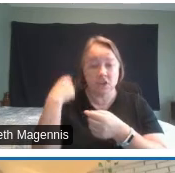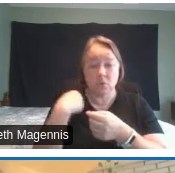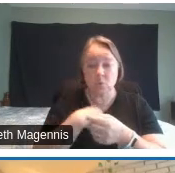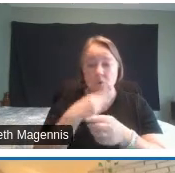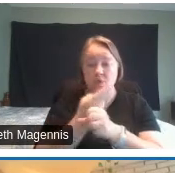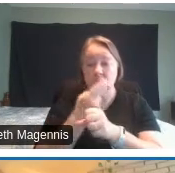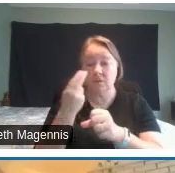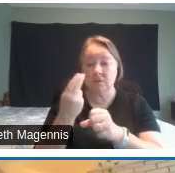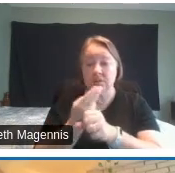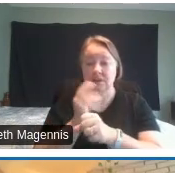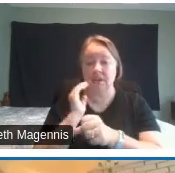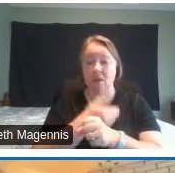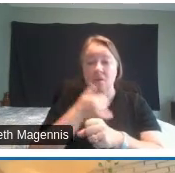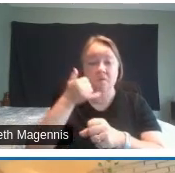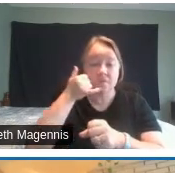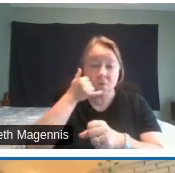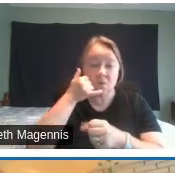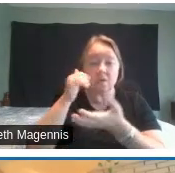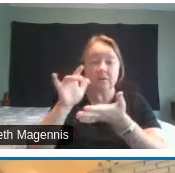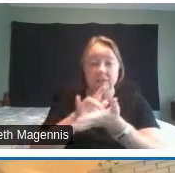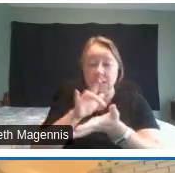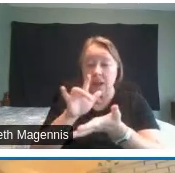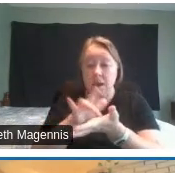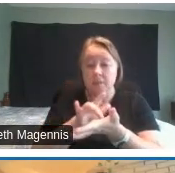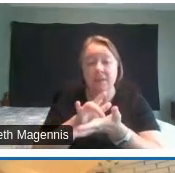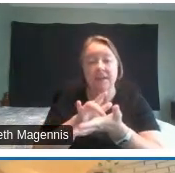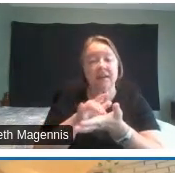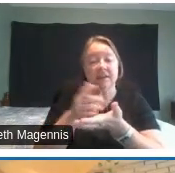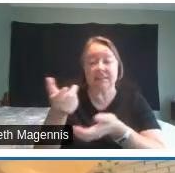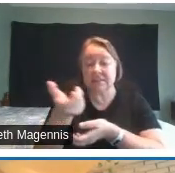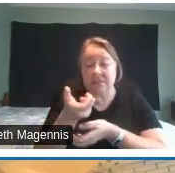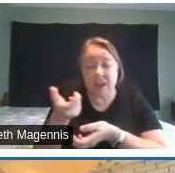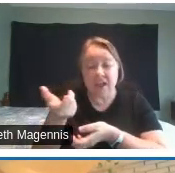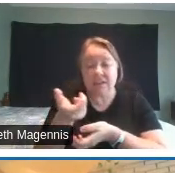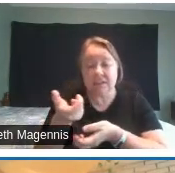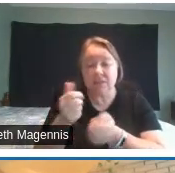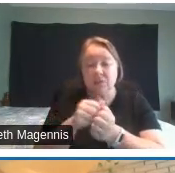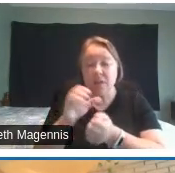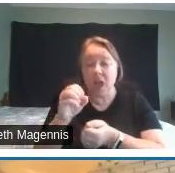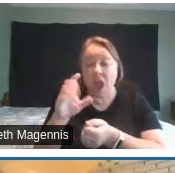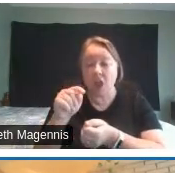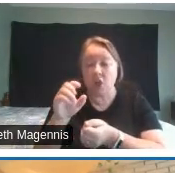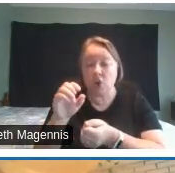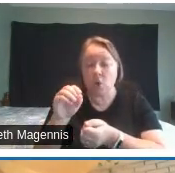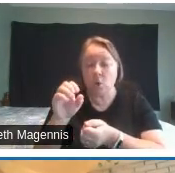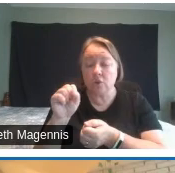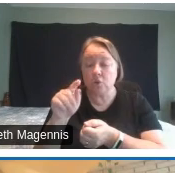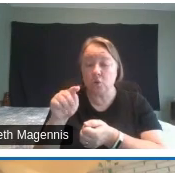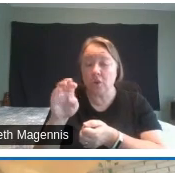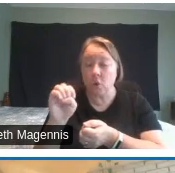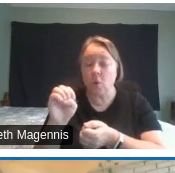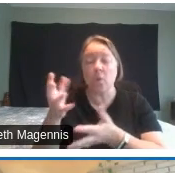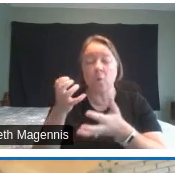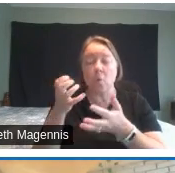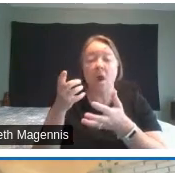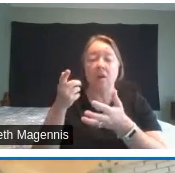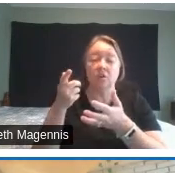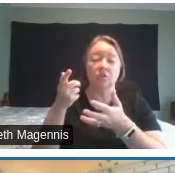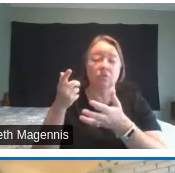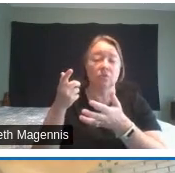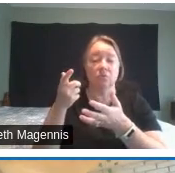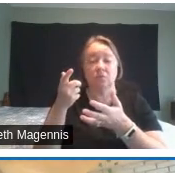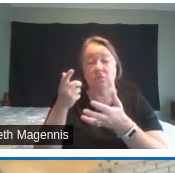using our phones and tablets and digital devices with OctoStudio that we want to, like just